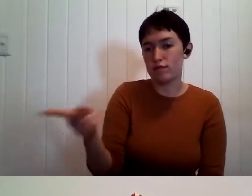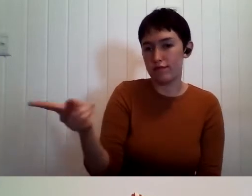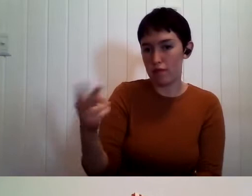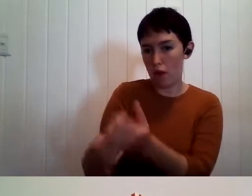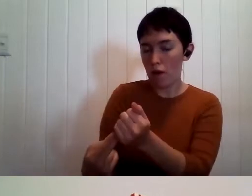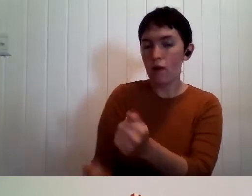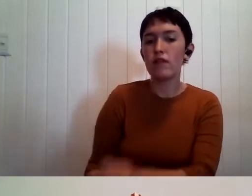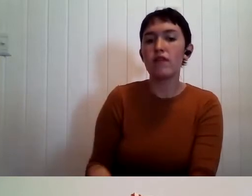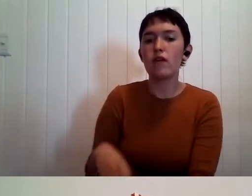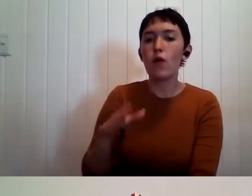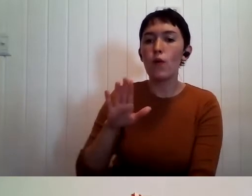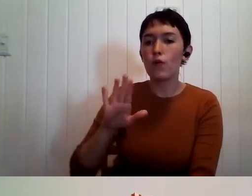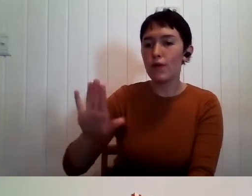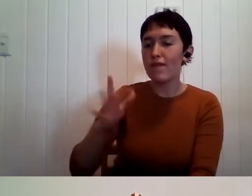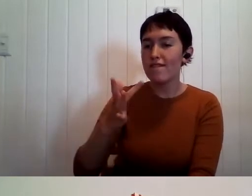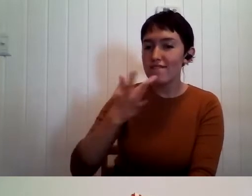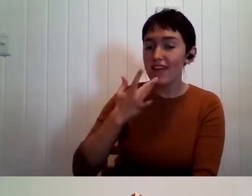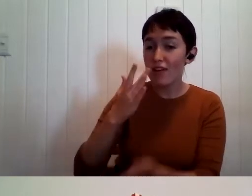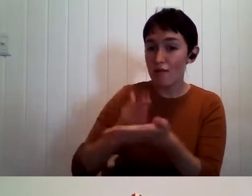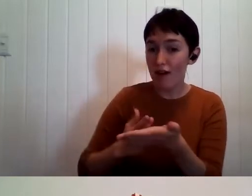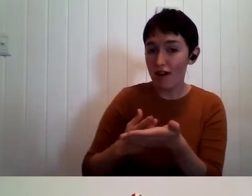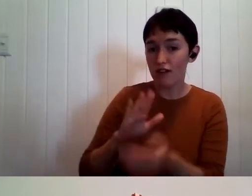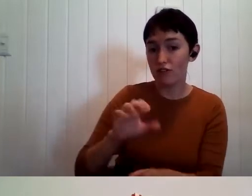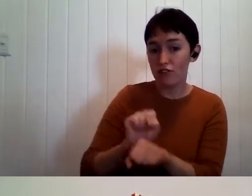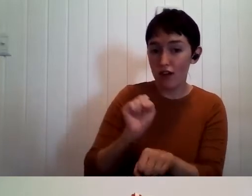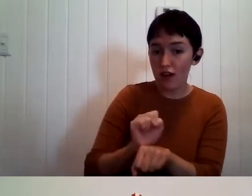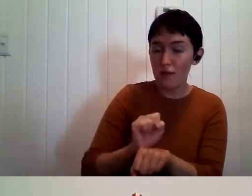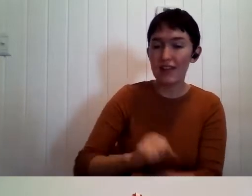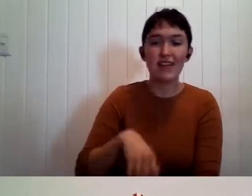part of your job and your least favorite part of your job?